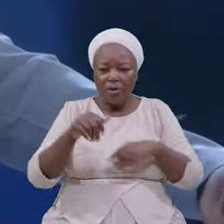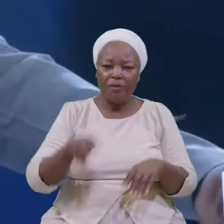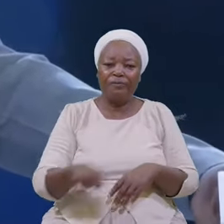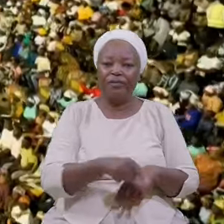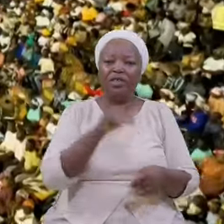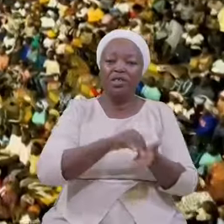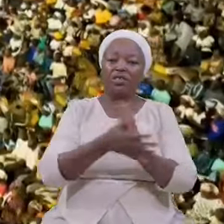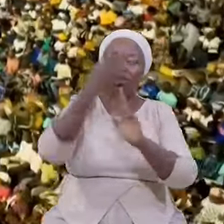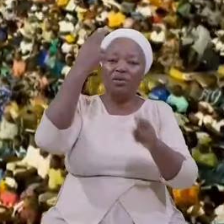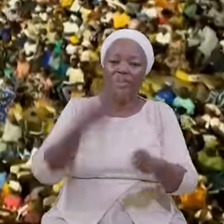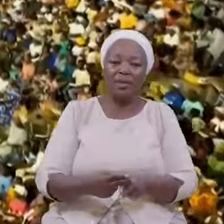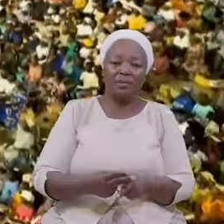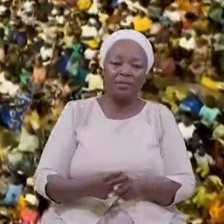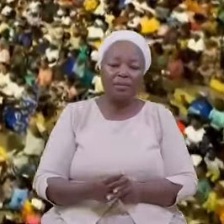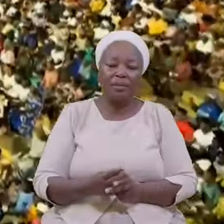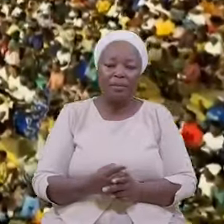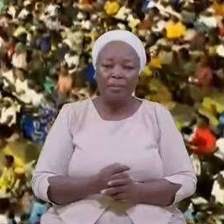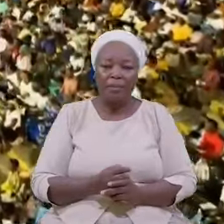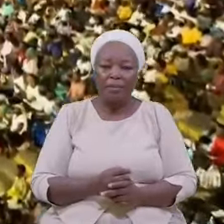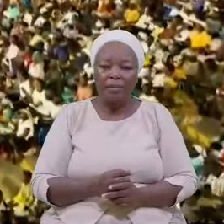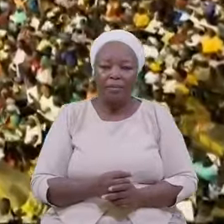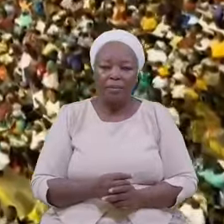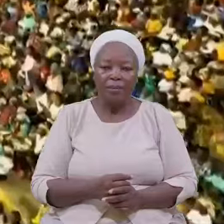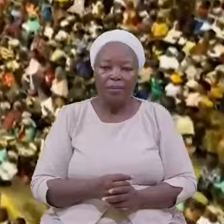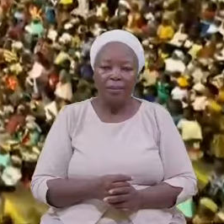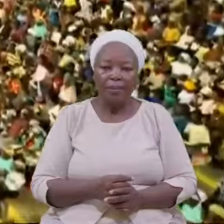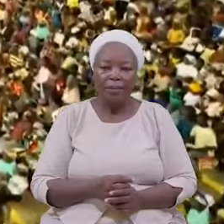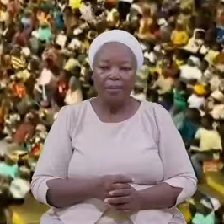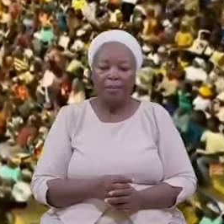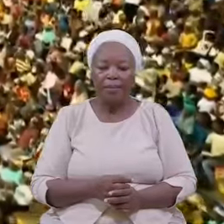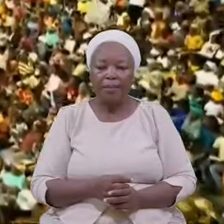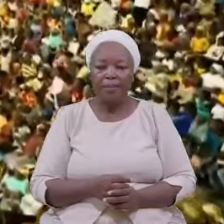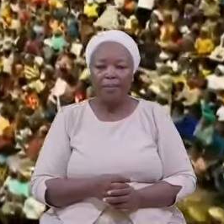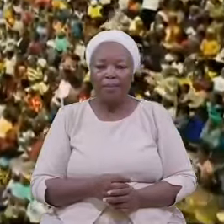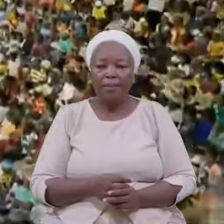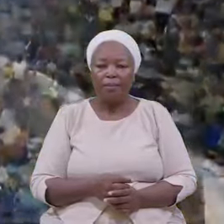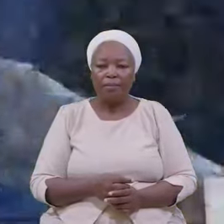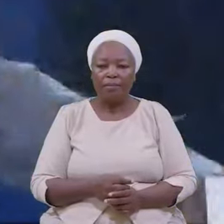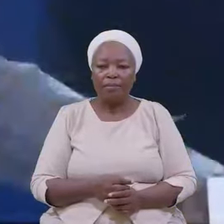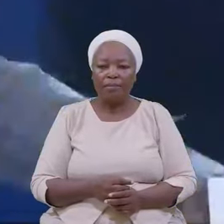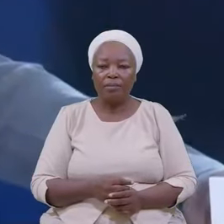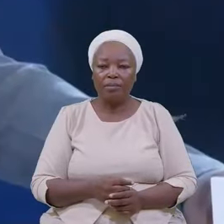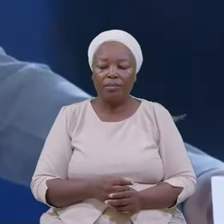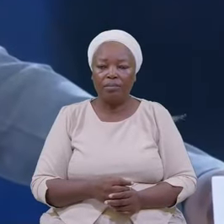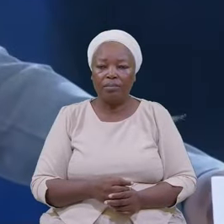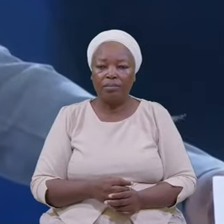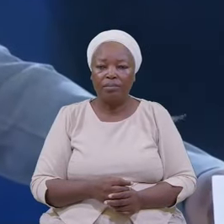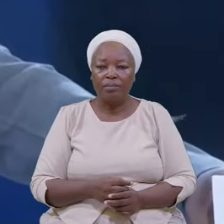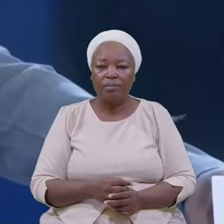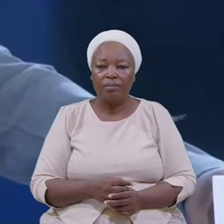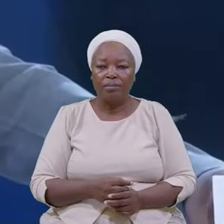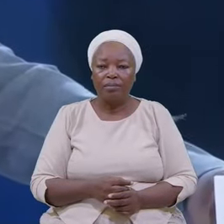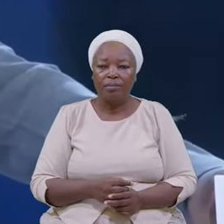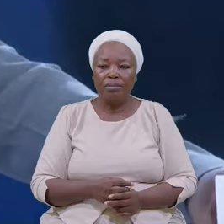fait souffrir en Jésus dans la douleur dans les hôpitaux. La maladie là va quitter votre corps et être sous vos pieds. Vous